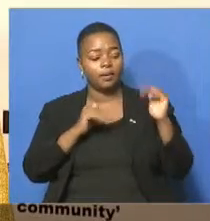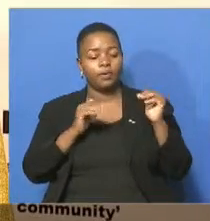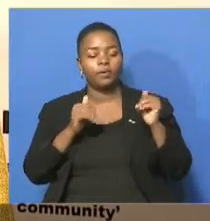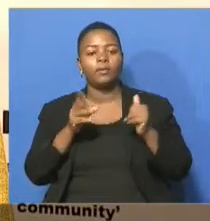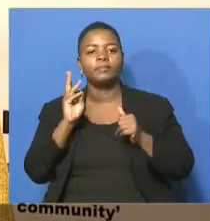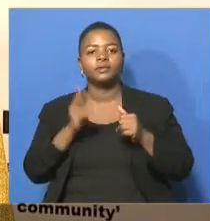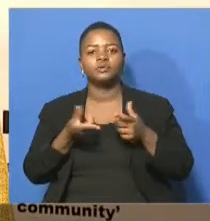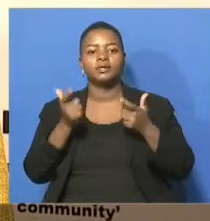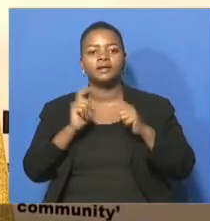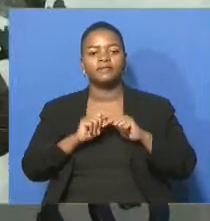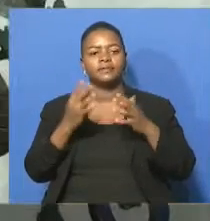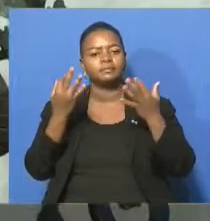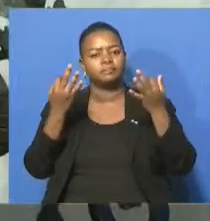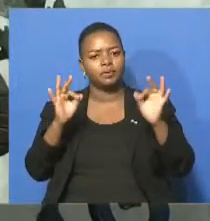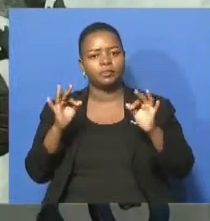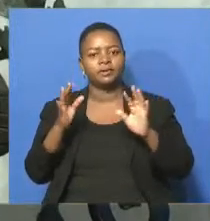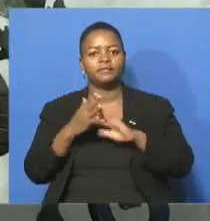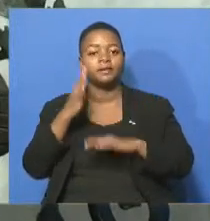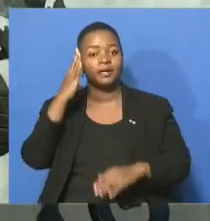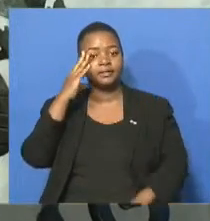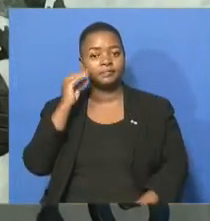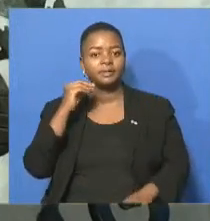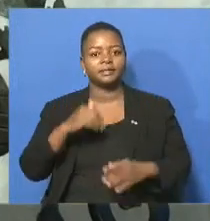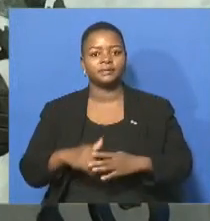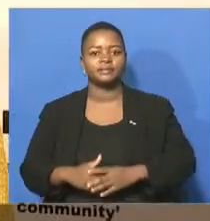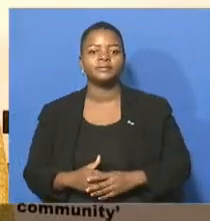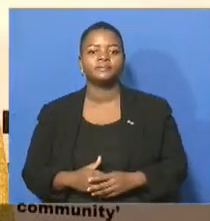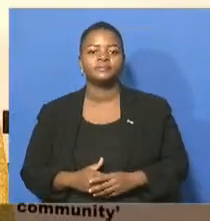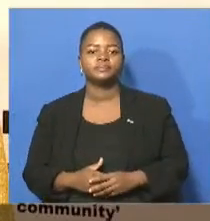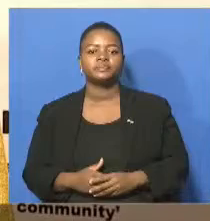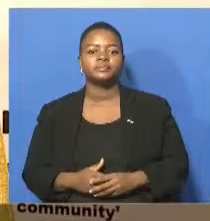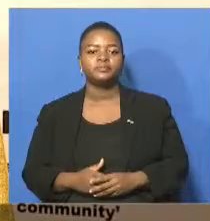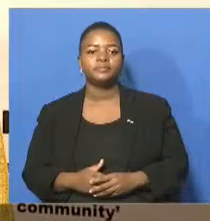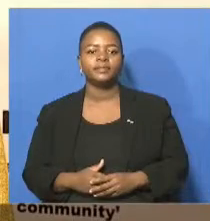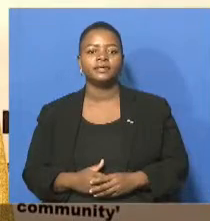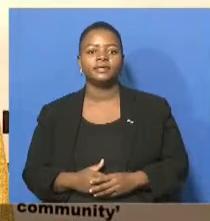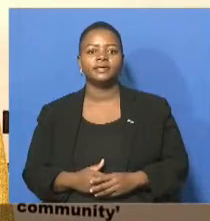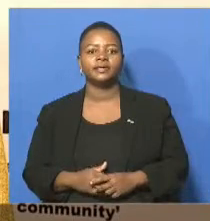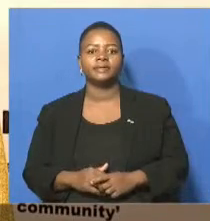It's gonna end up beautifully. So at the end of the day,